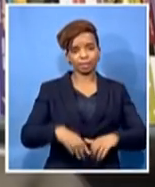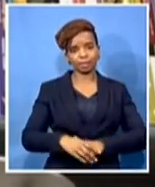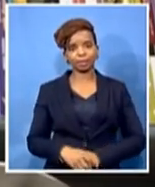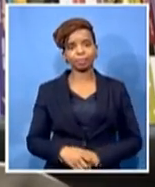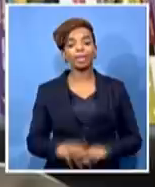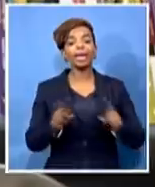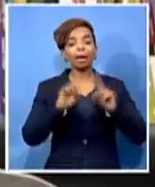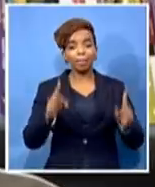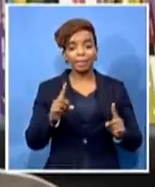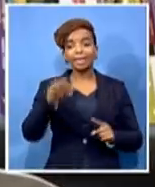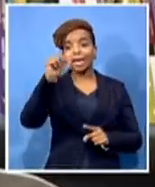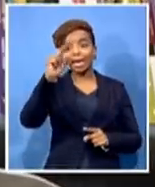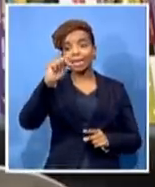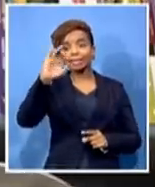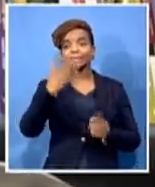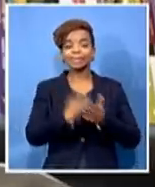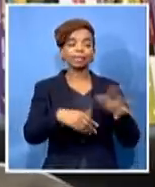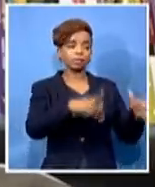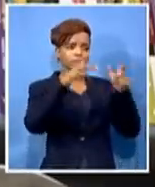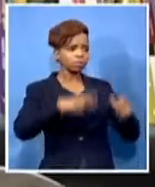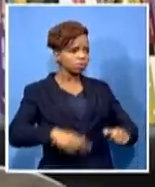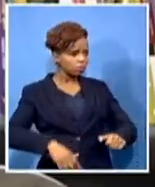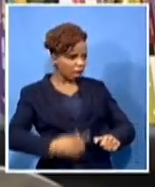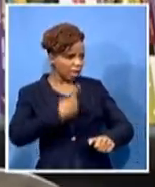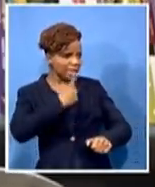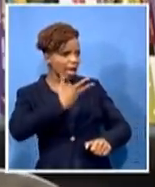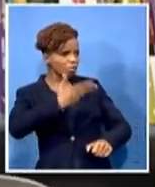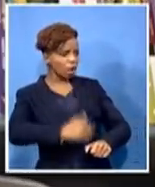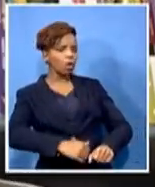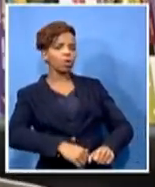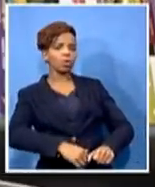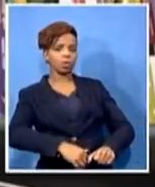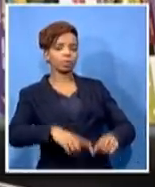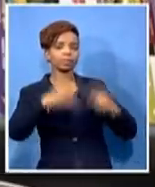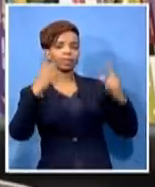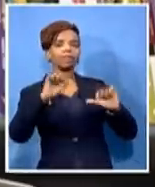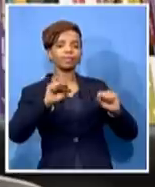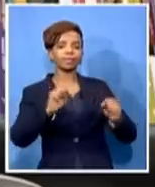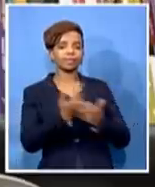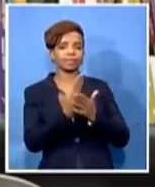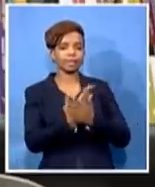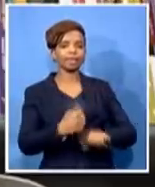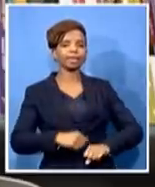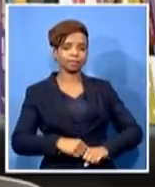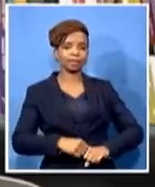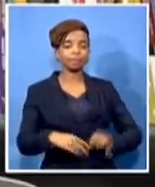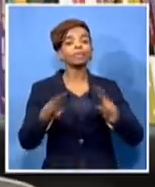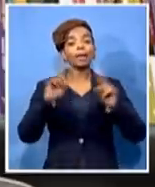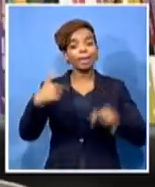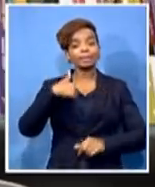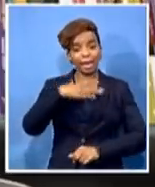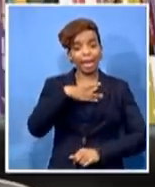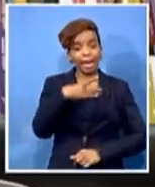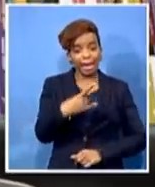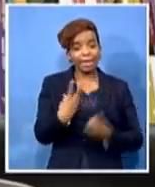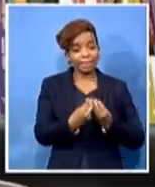the views that he's raising. He is talking about the fight against corruption. And if people